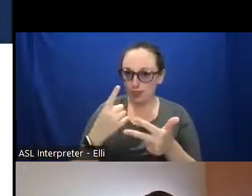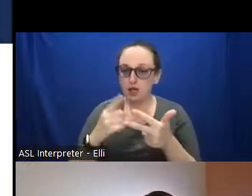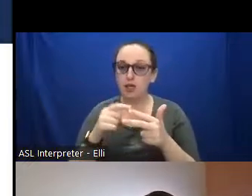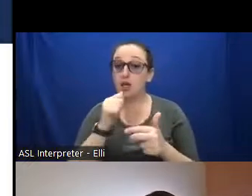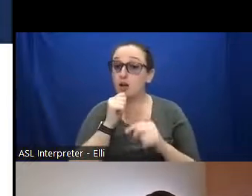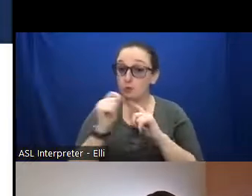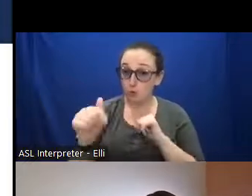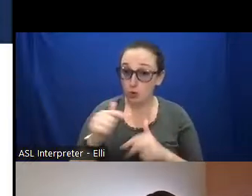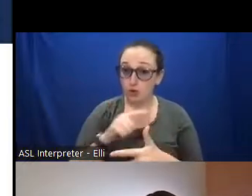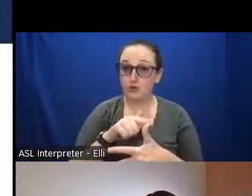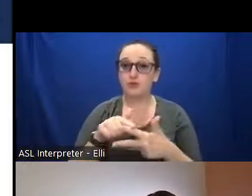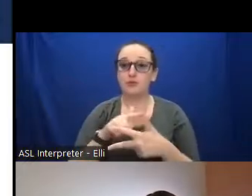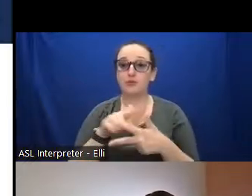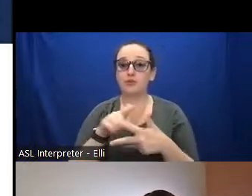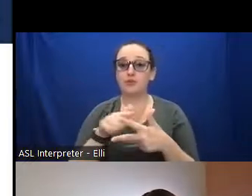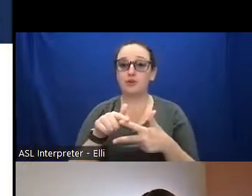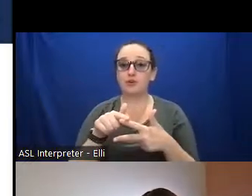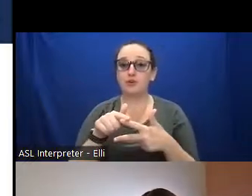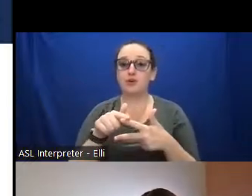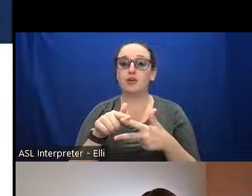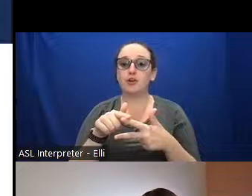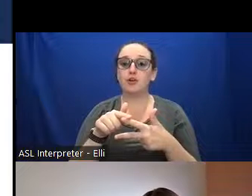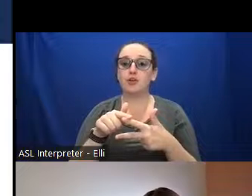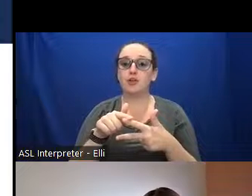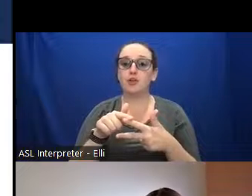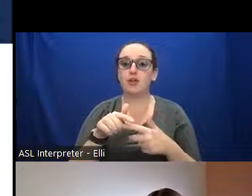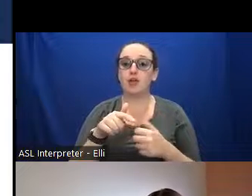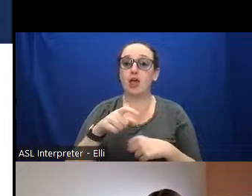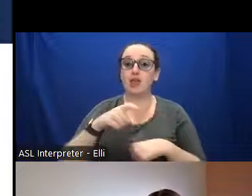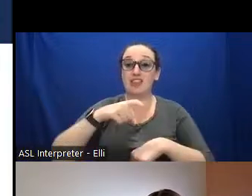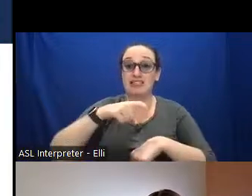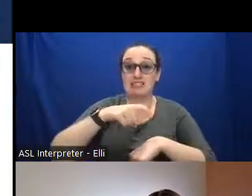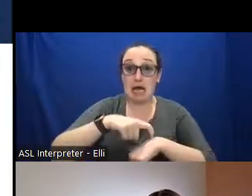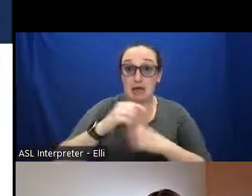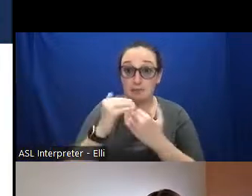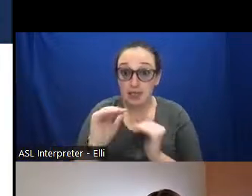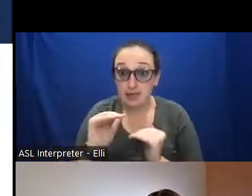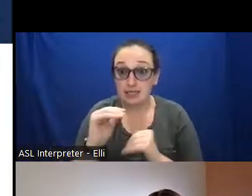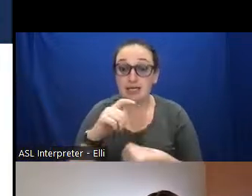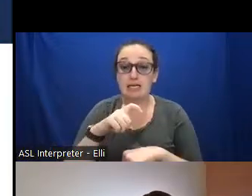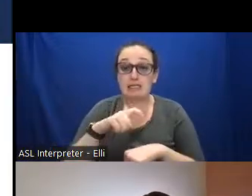reporting, those 2 options really take that those time sensitive